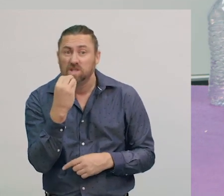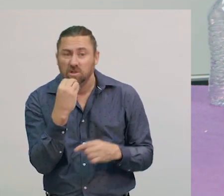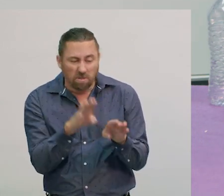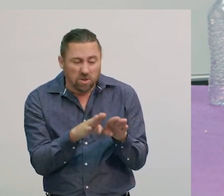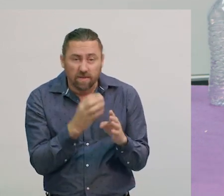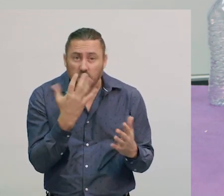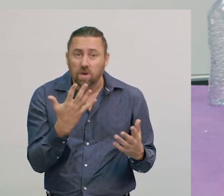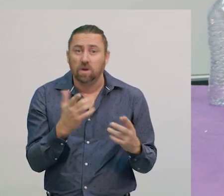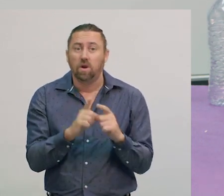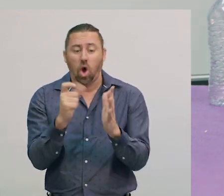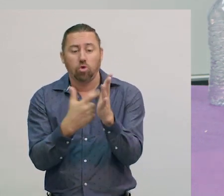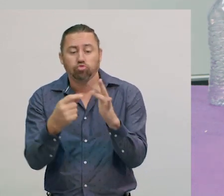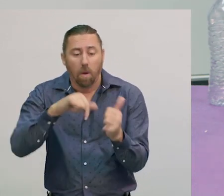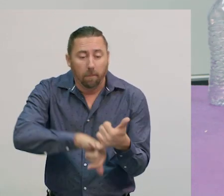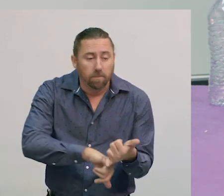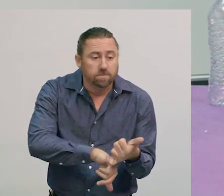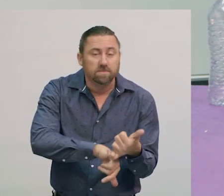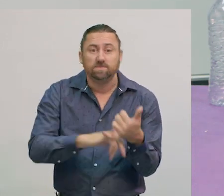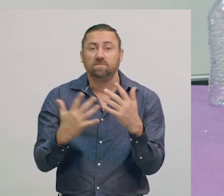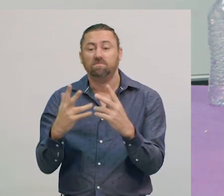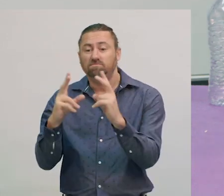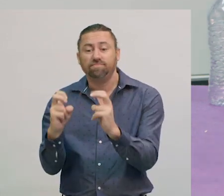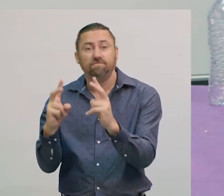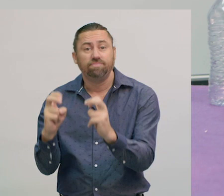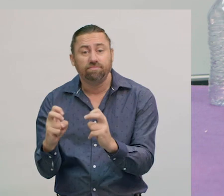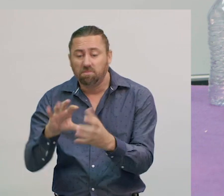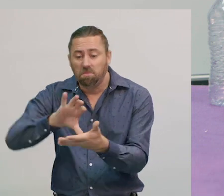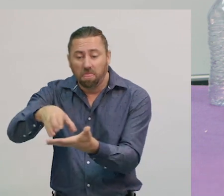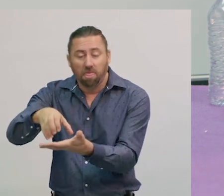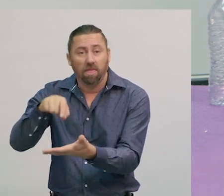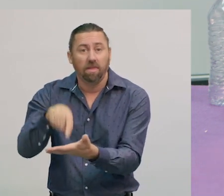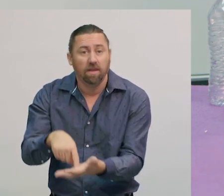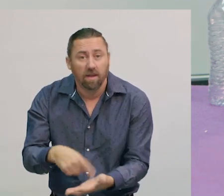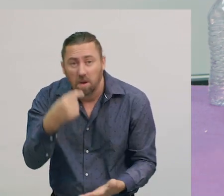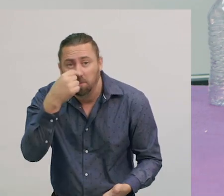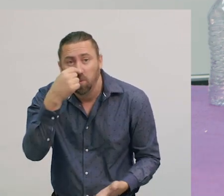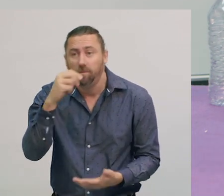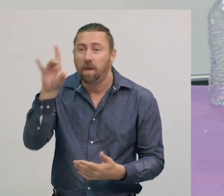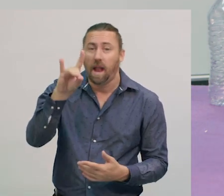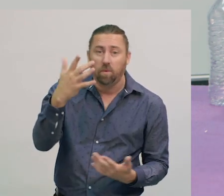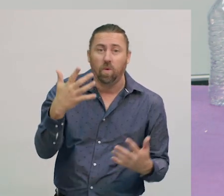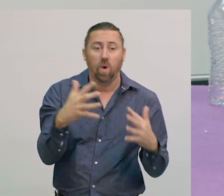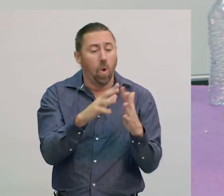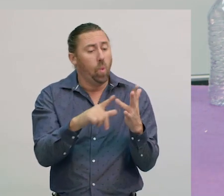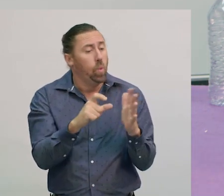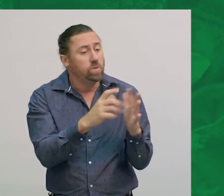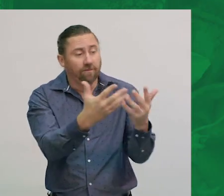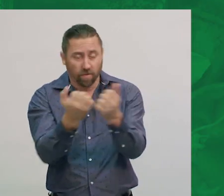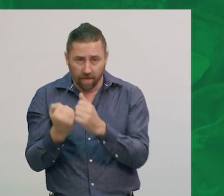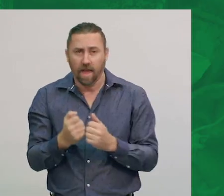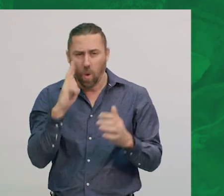but also crop waste, livestock manure and wood scraps. All this organic waste is known